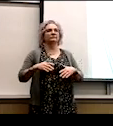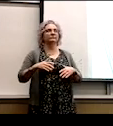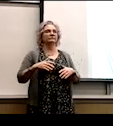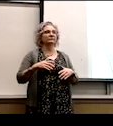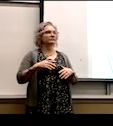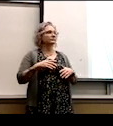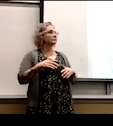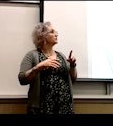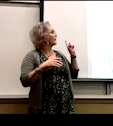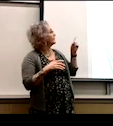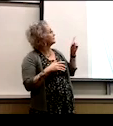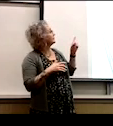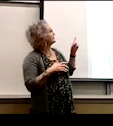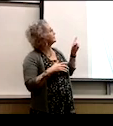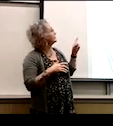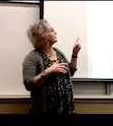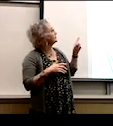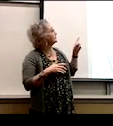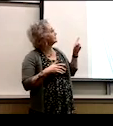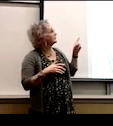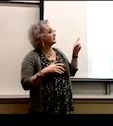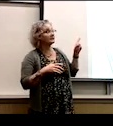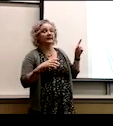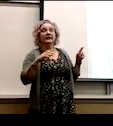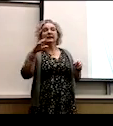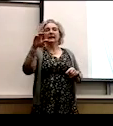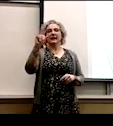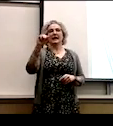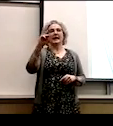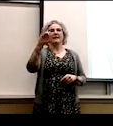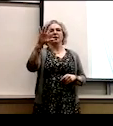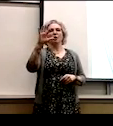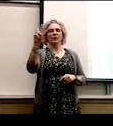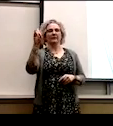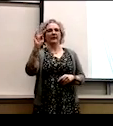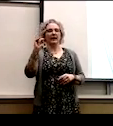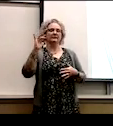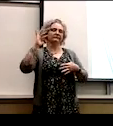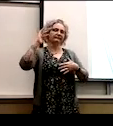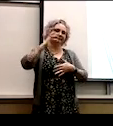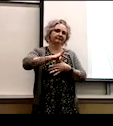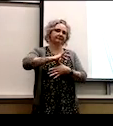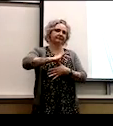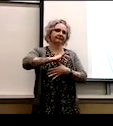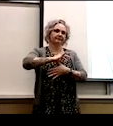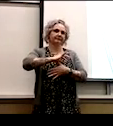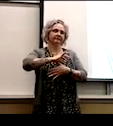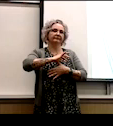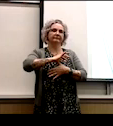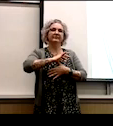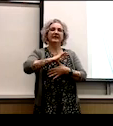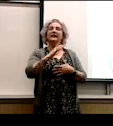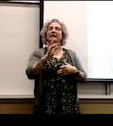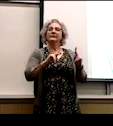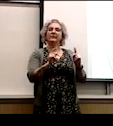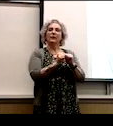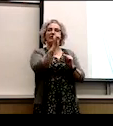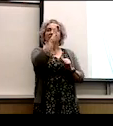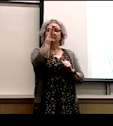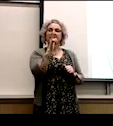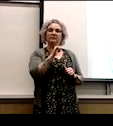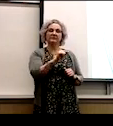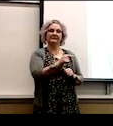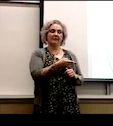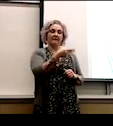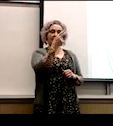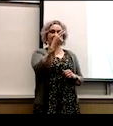Alzheimer's one, 150% more amyloid is produced. Now this was what was new that I appreciate the